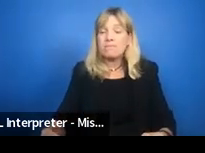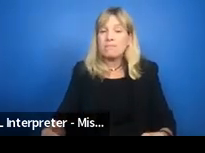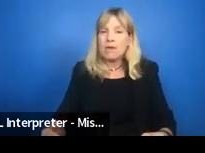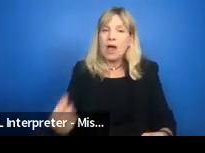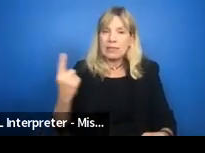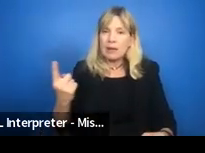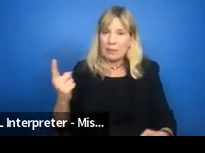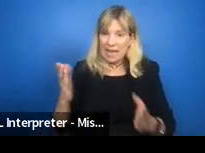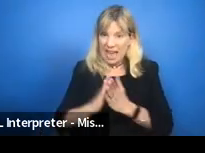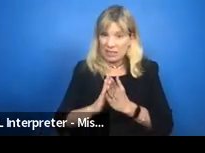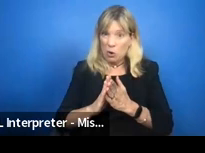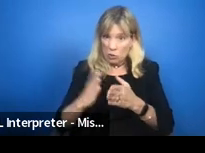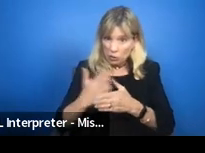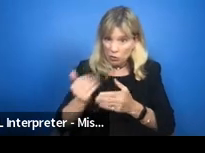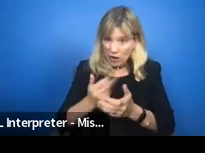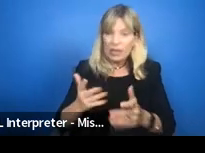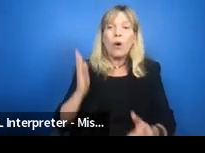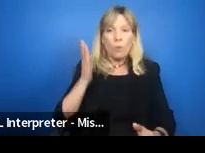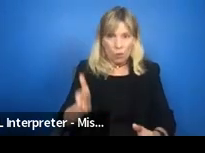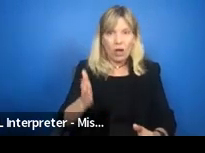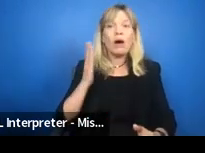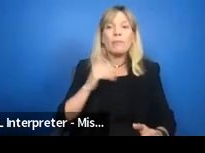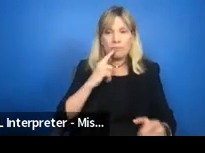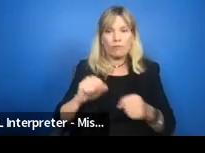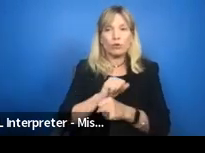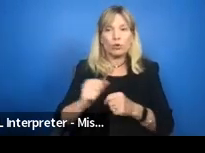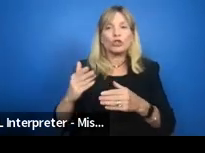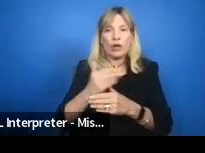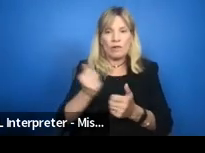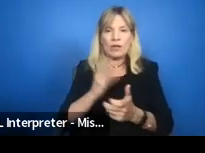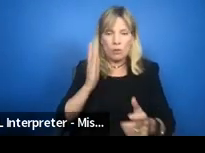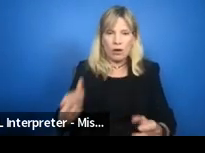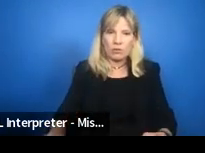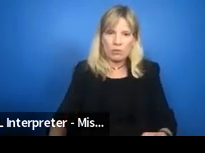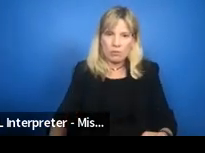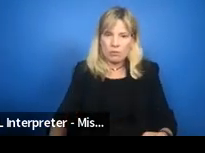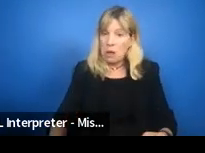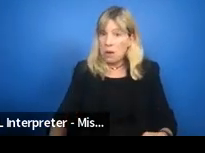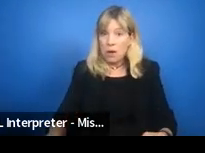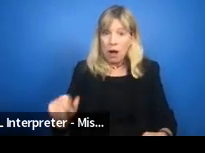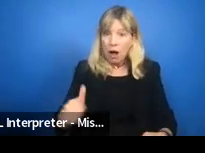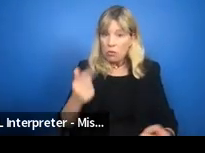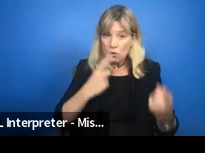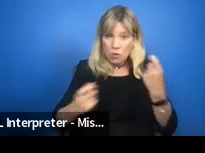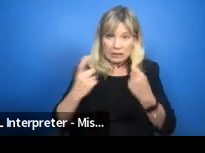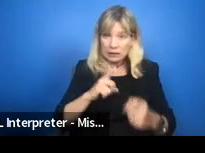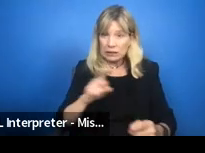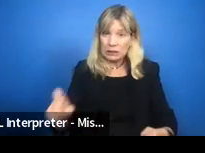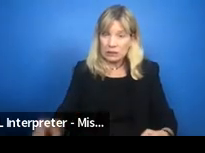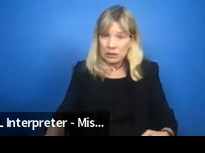Somebody did ask if we would be sharing everything, and yes, we will. Does anybody else have